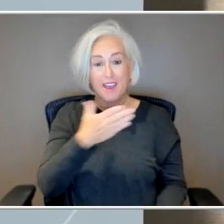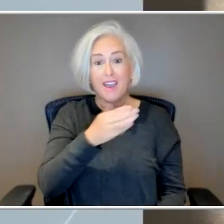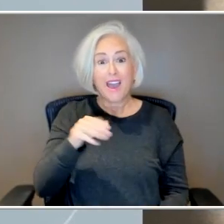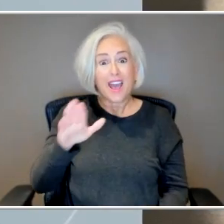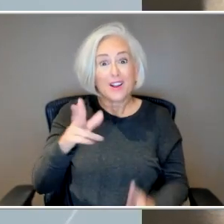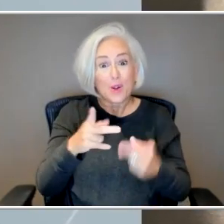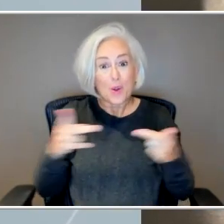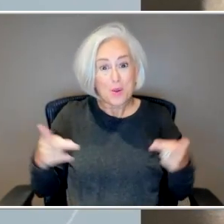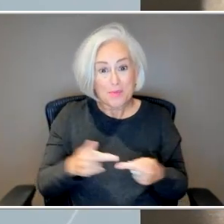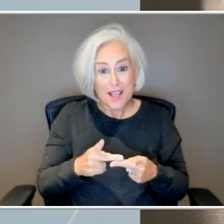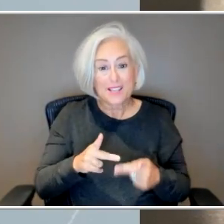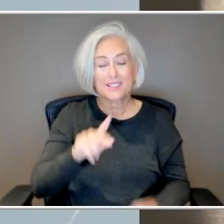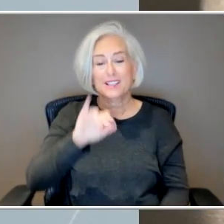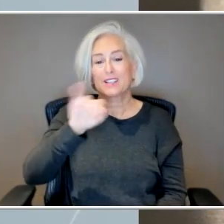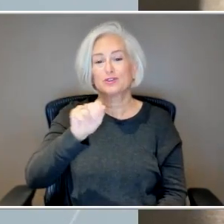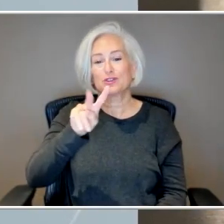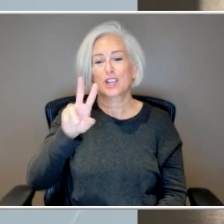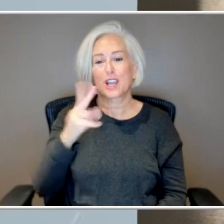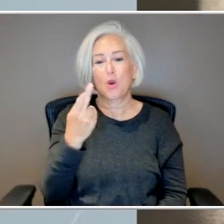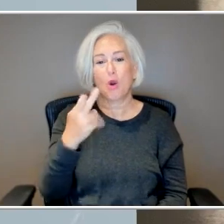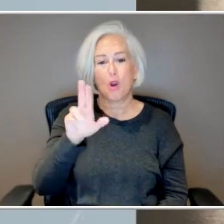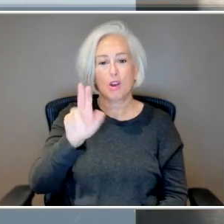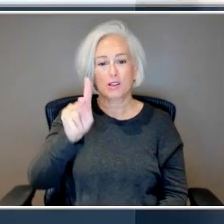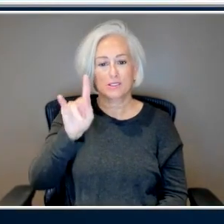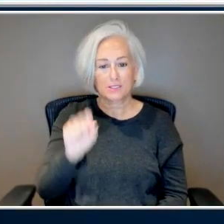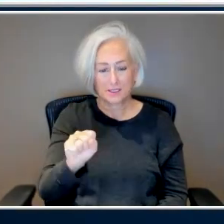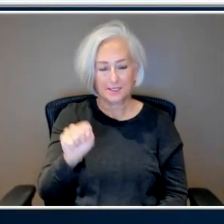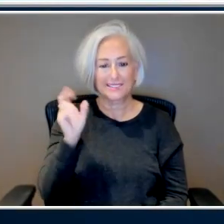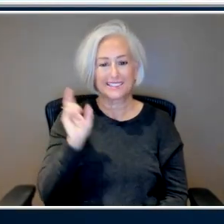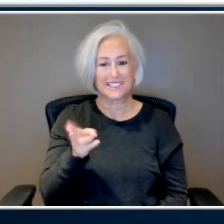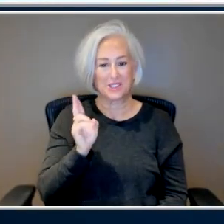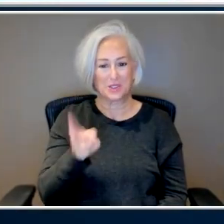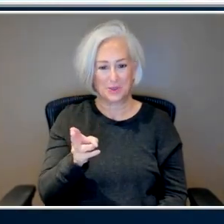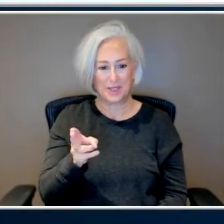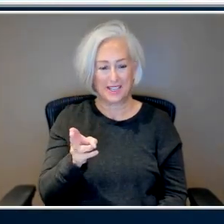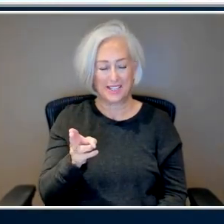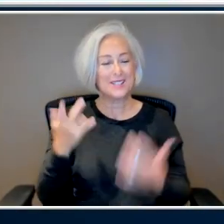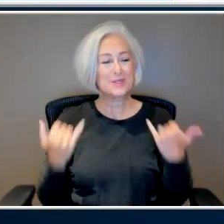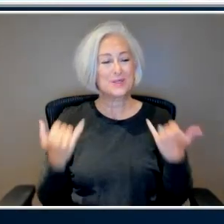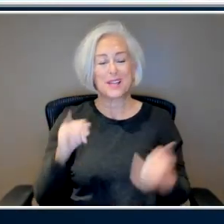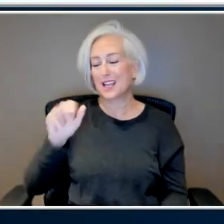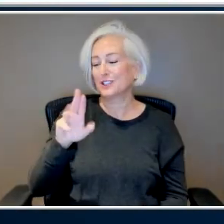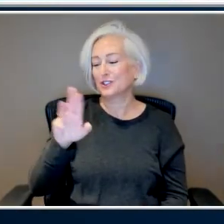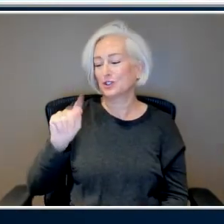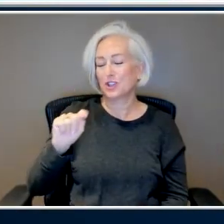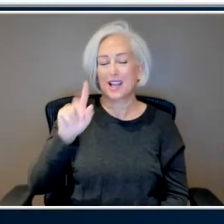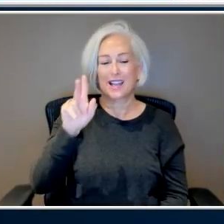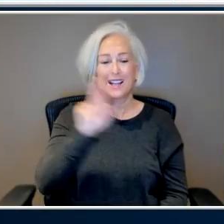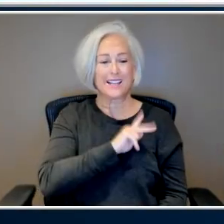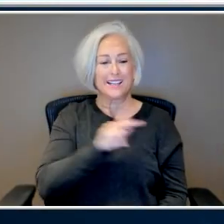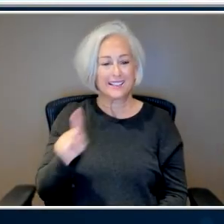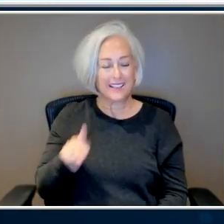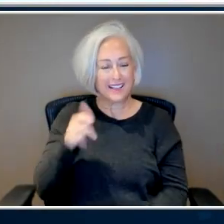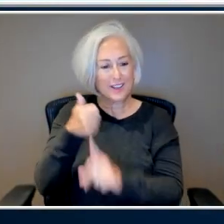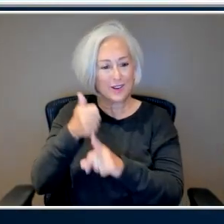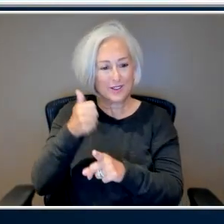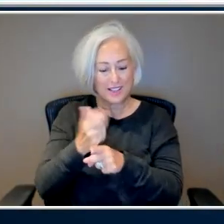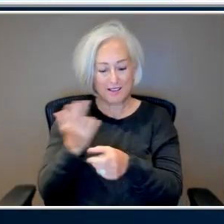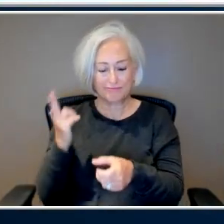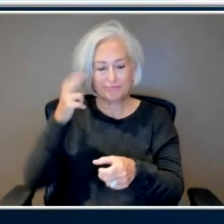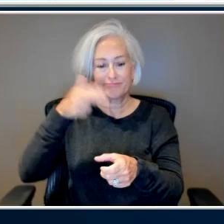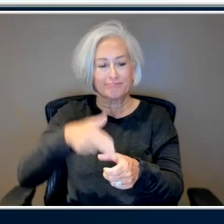Jayhawks history. We'll hear more about that in a bit. Joining us today, though, is Janet King, who went to a doctor for GI symptoms back in, this